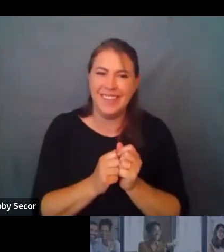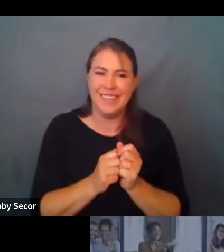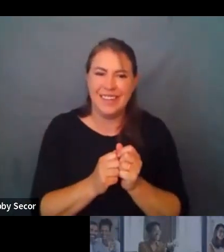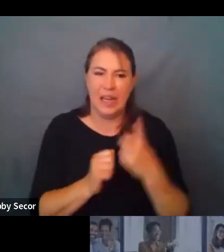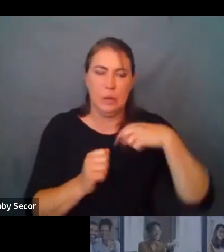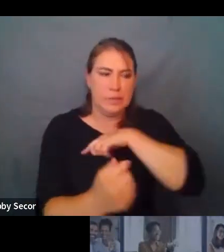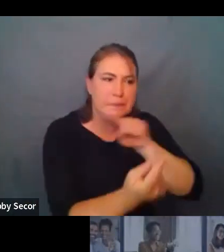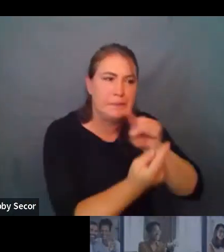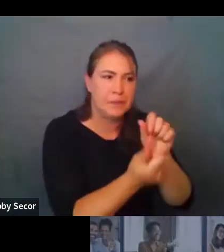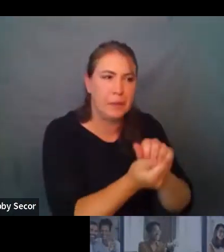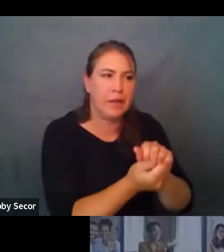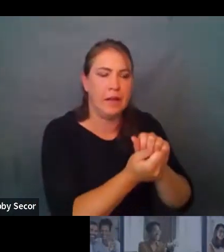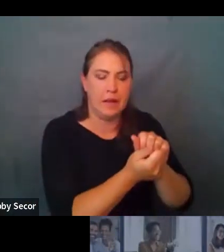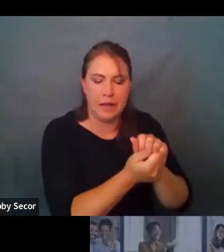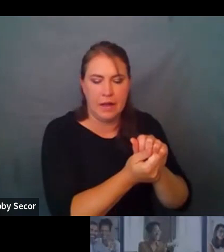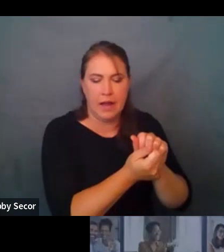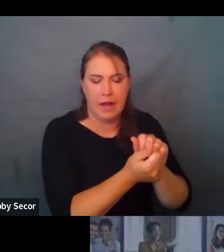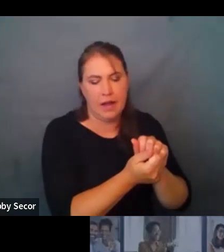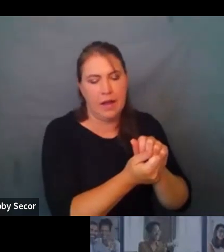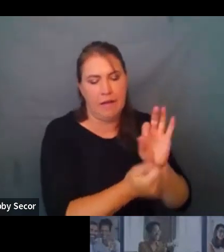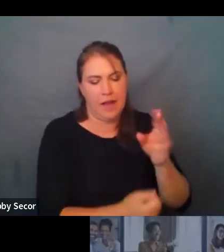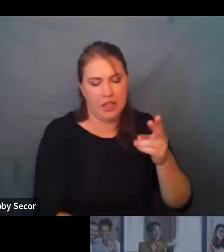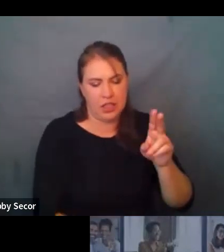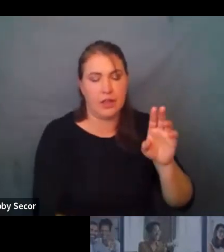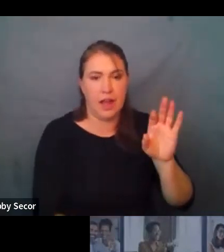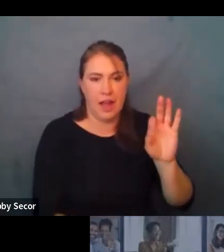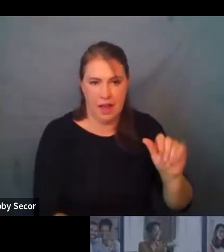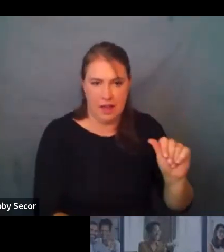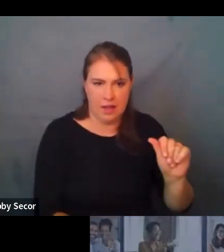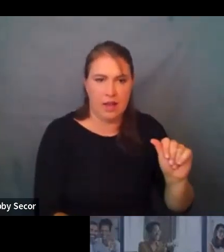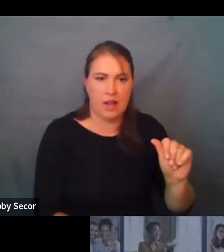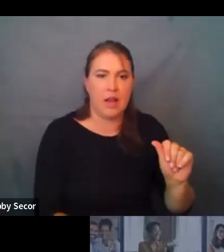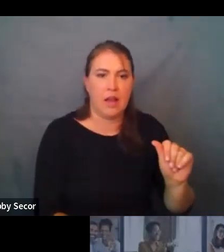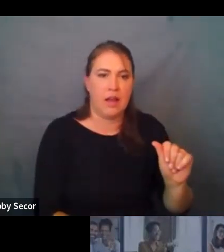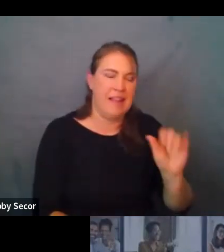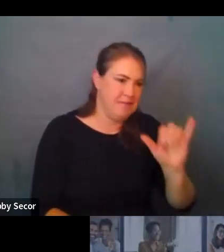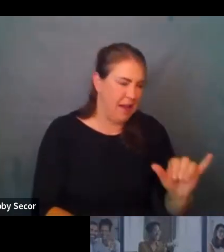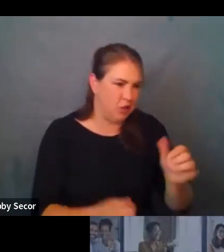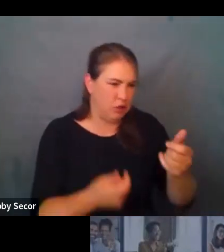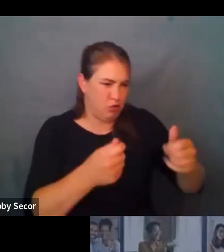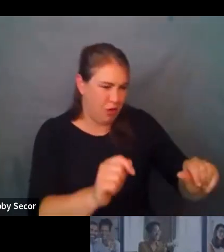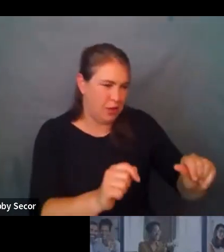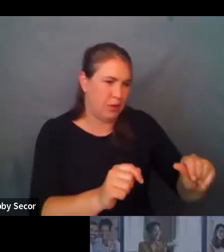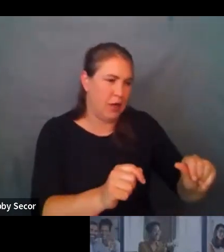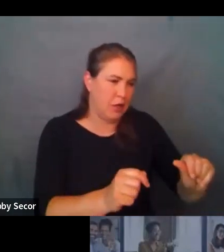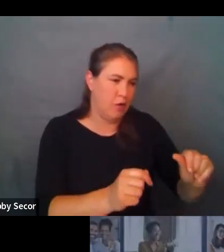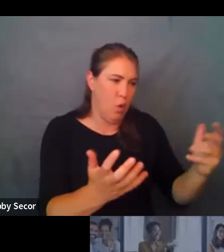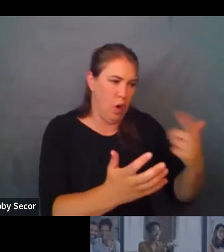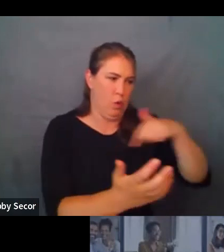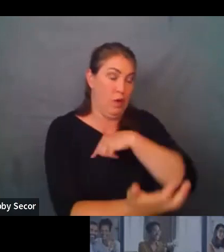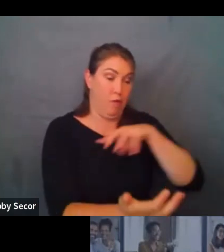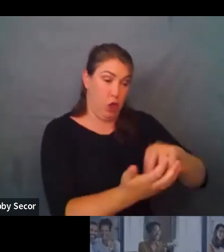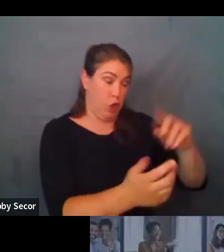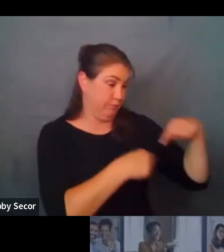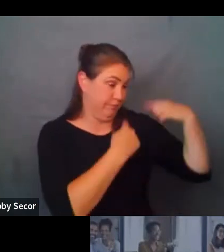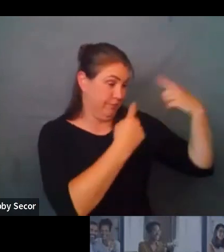to the HFAs who administered the Home Hard to Sit Fund, which was kind of its predecessor, to kind of apply lessons learned and discuss that.